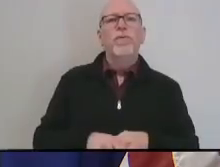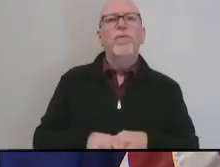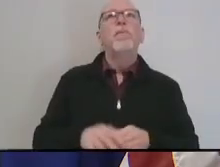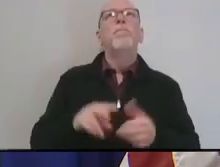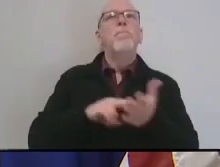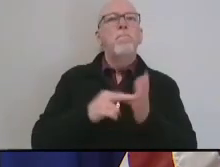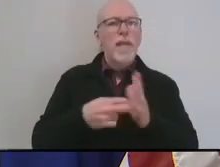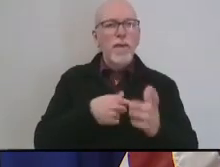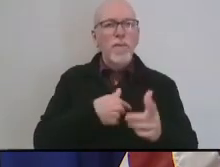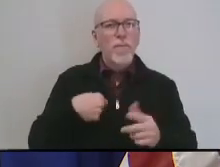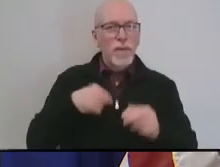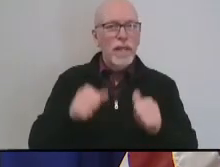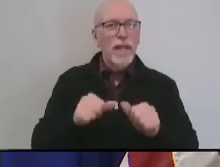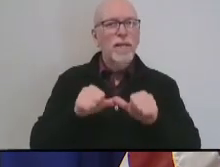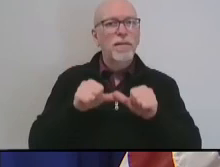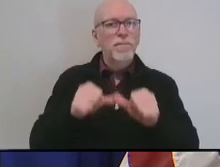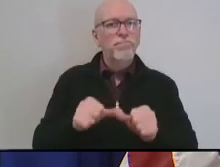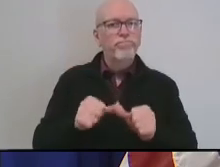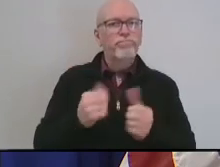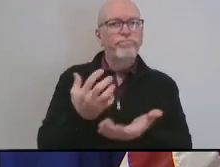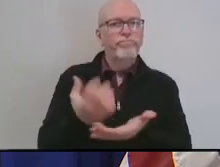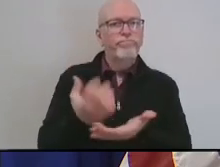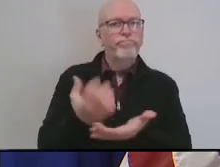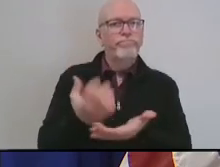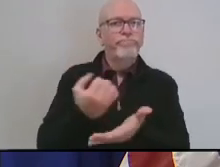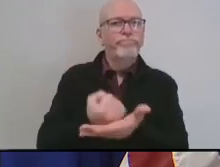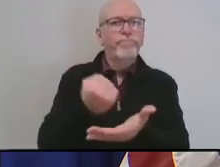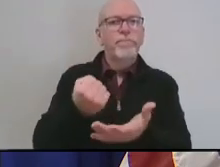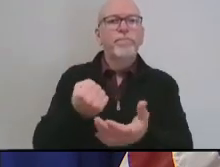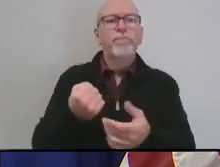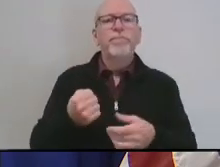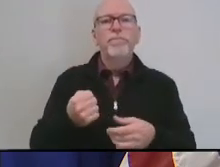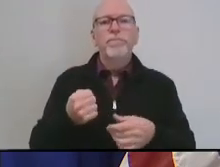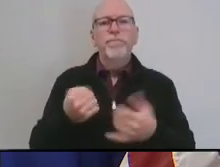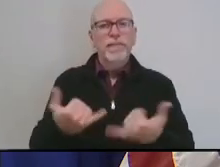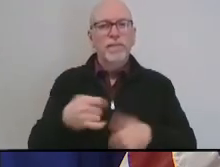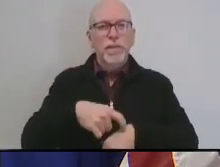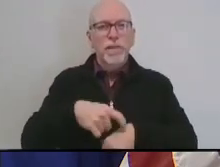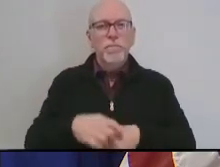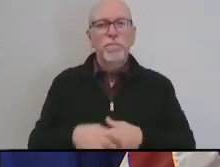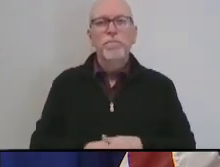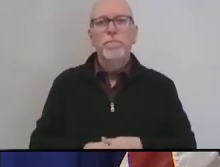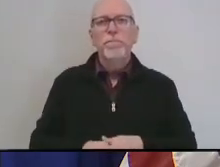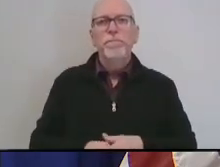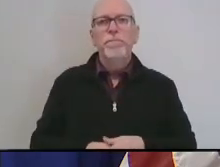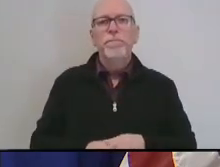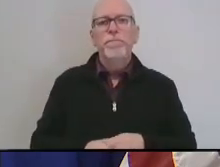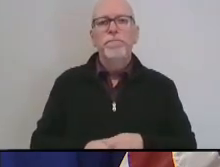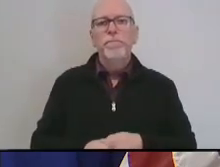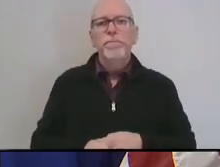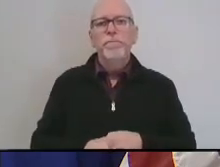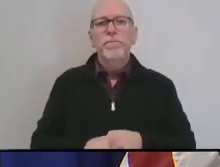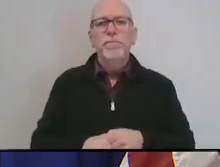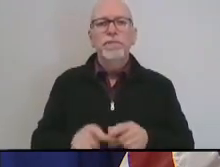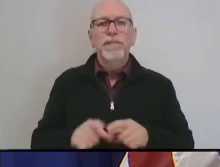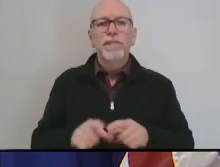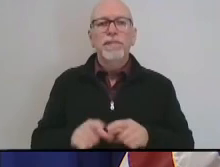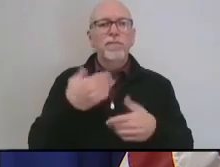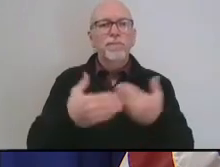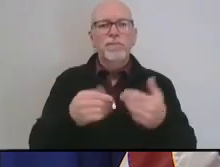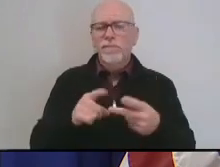continue to take advantage of this time as we come out of it. Your second